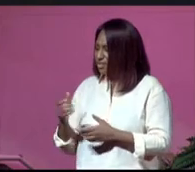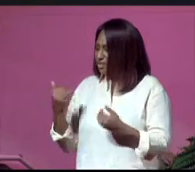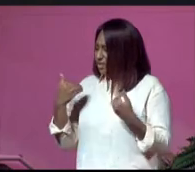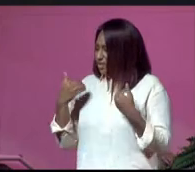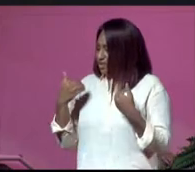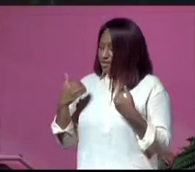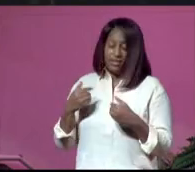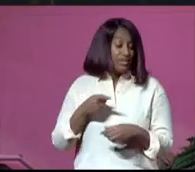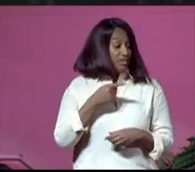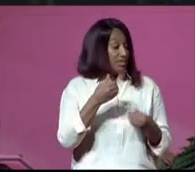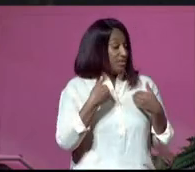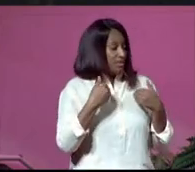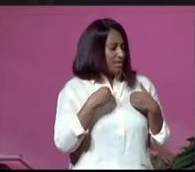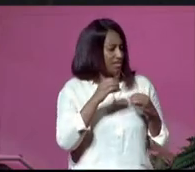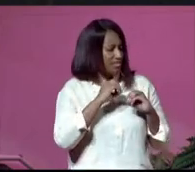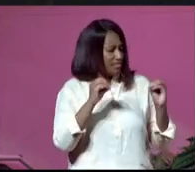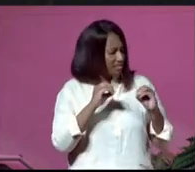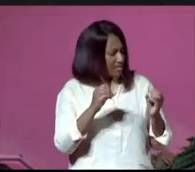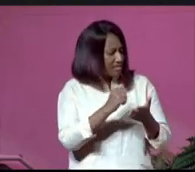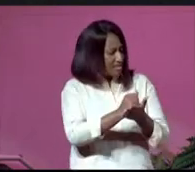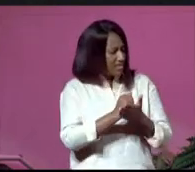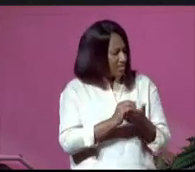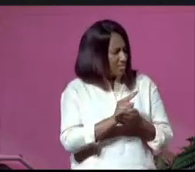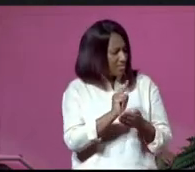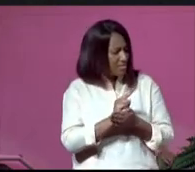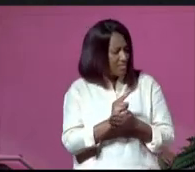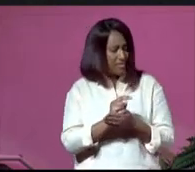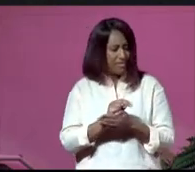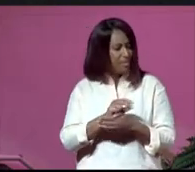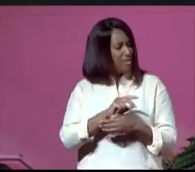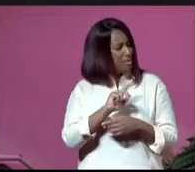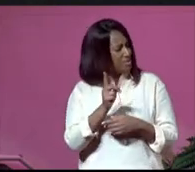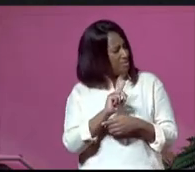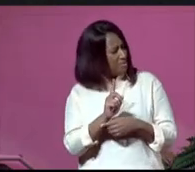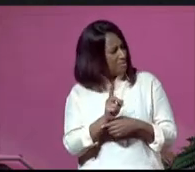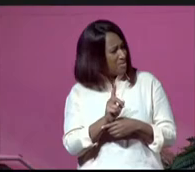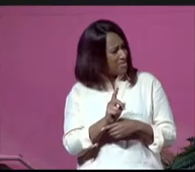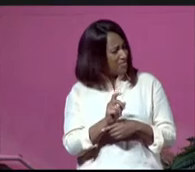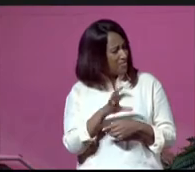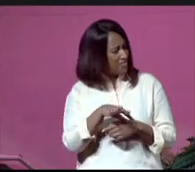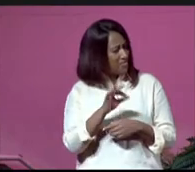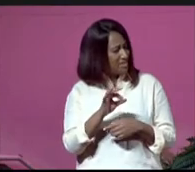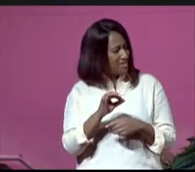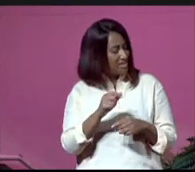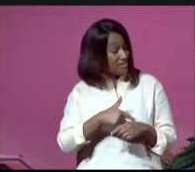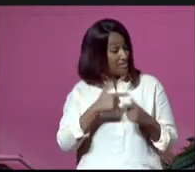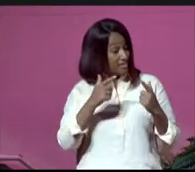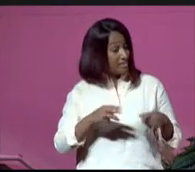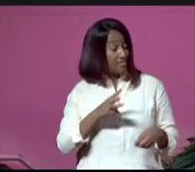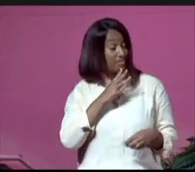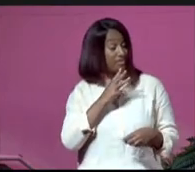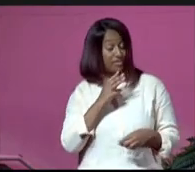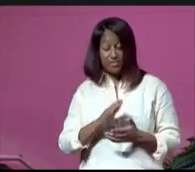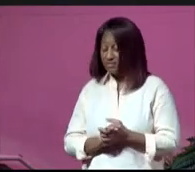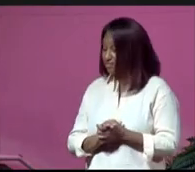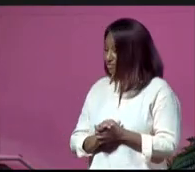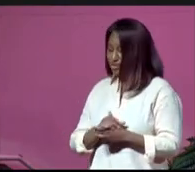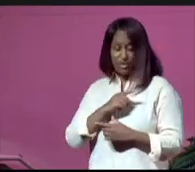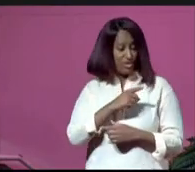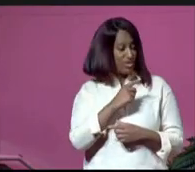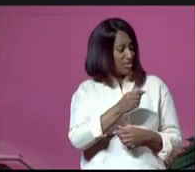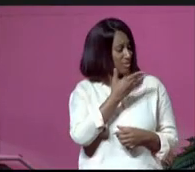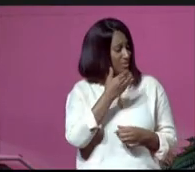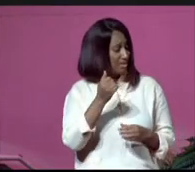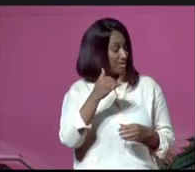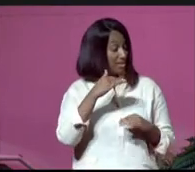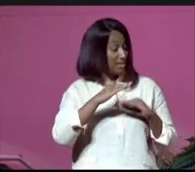draw with and the well is deep. Where can you get this living water? Are you greater than our father Jacob,